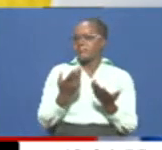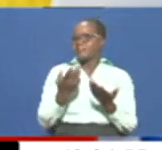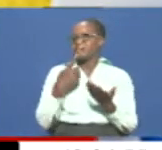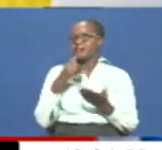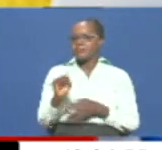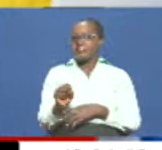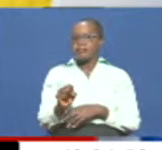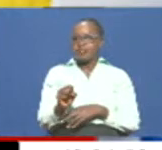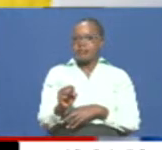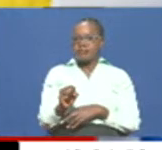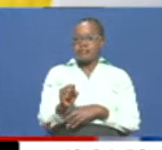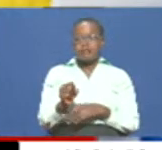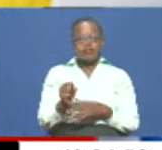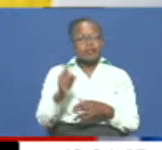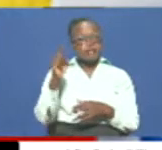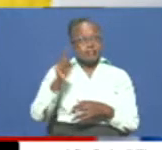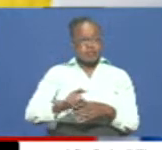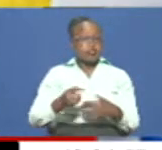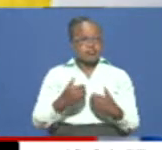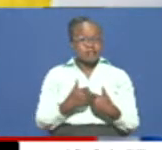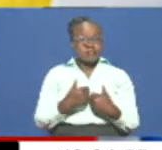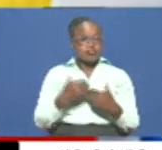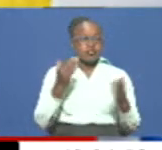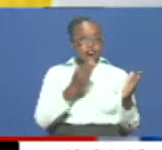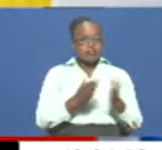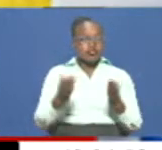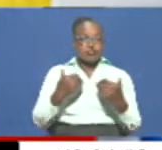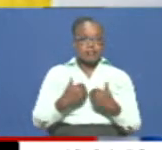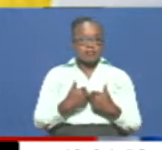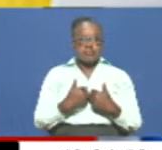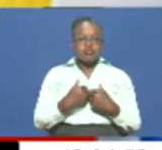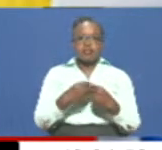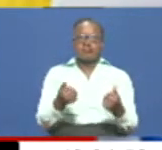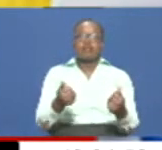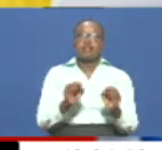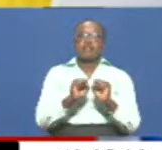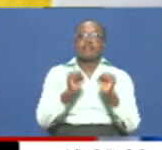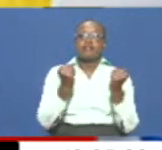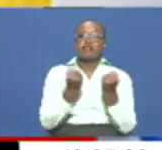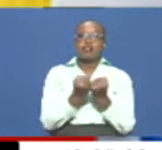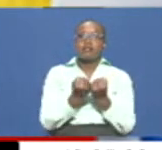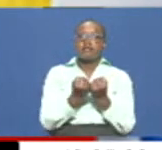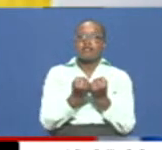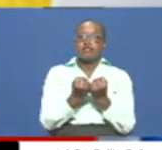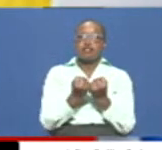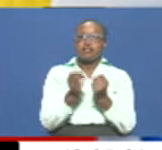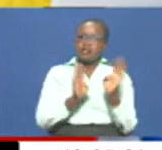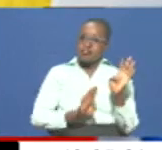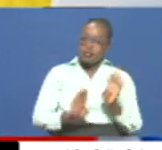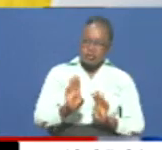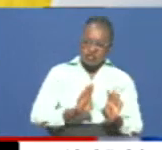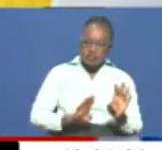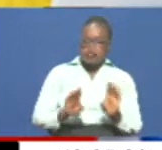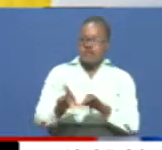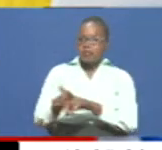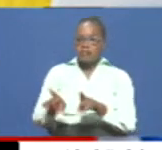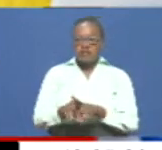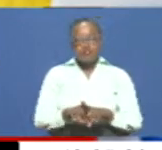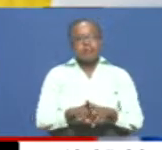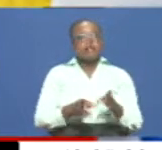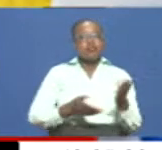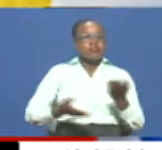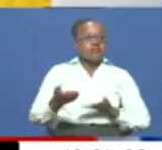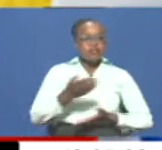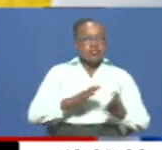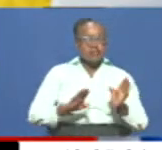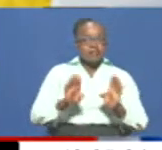really need to come up with strategies that addresses the social aspect and also the economic aspect. But this